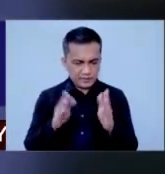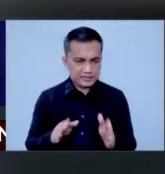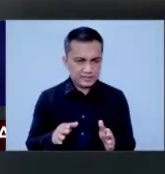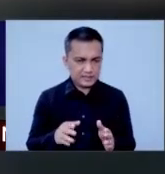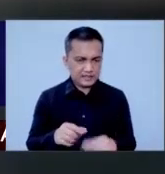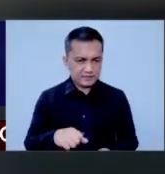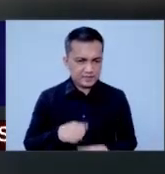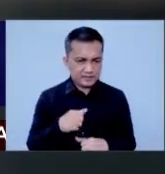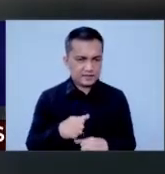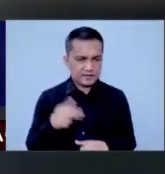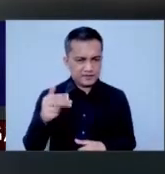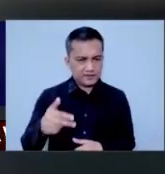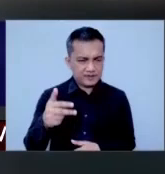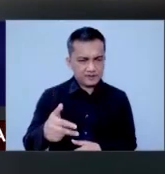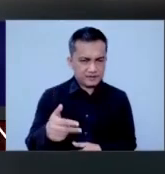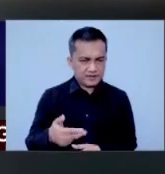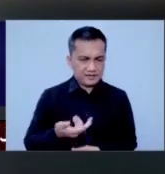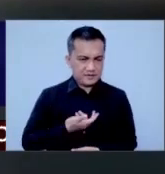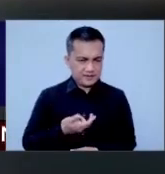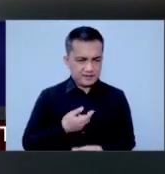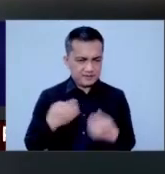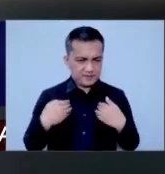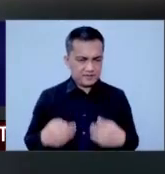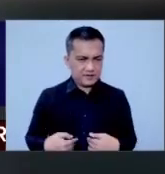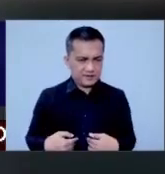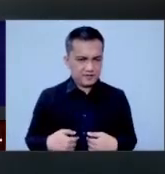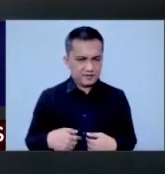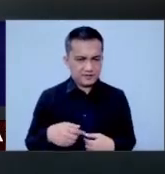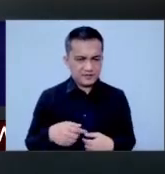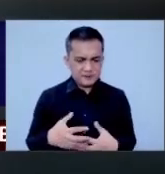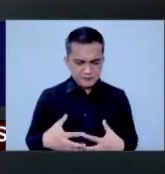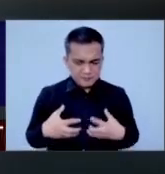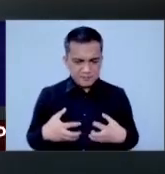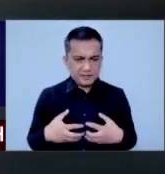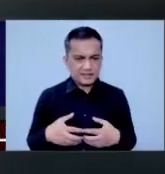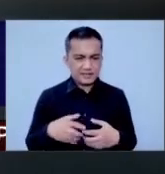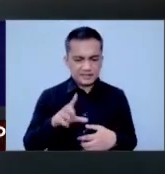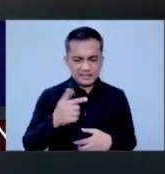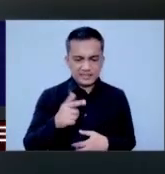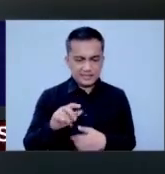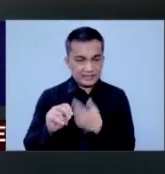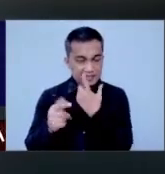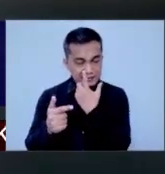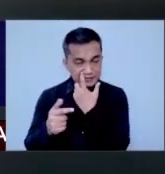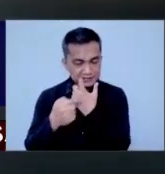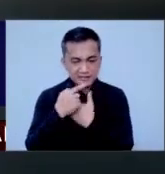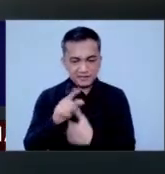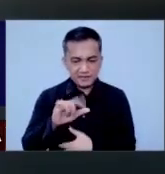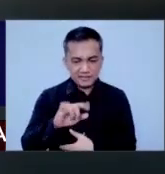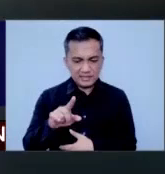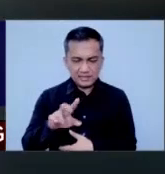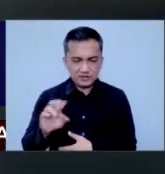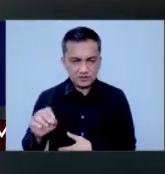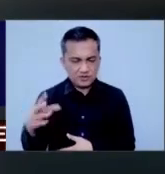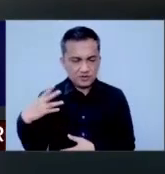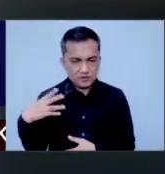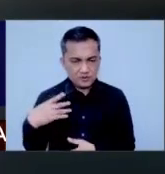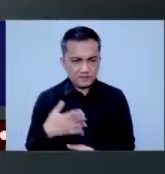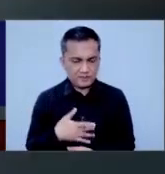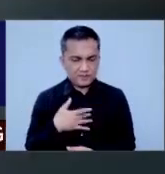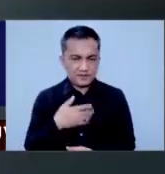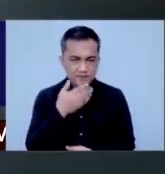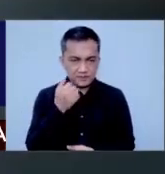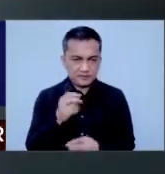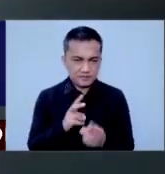ng rapper ang kanyang katawan in her ultra-fit leggings. Say pa ni Lizzo, "You don't have to wait to feel like the best version